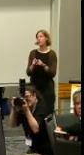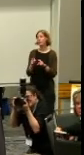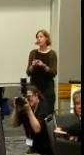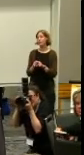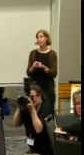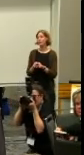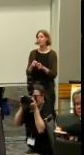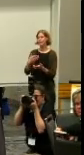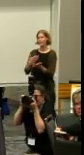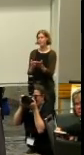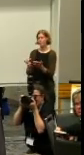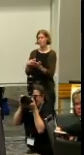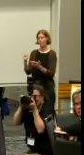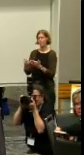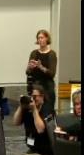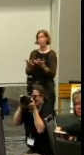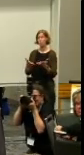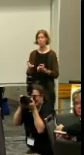beginning, and